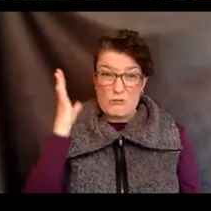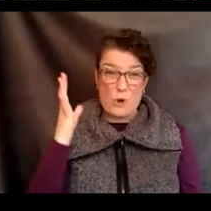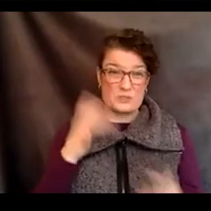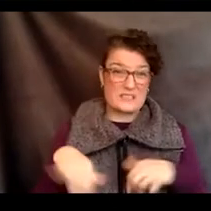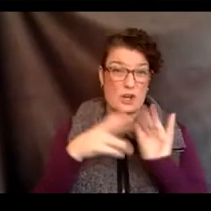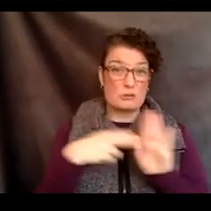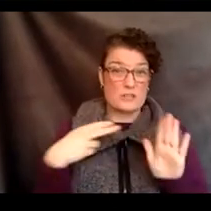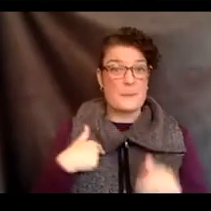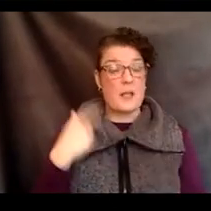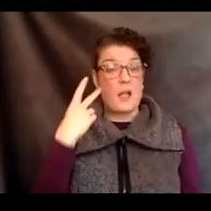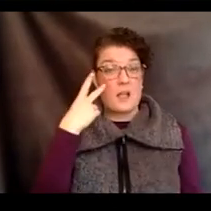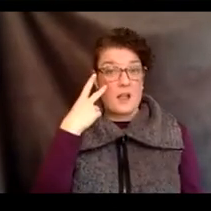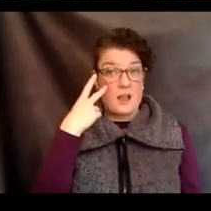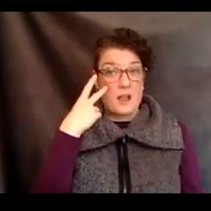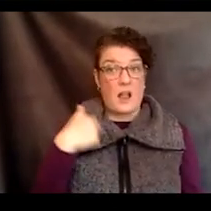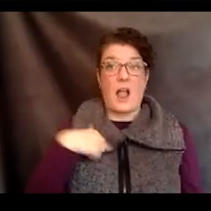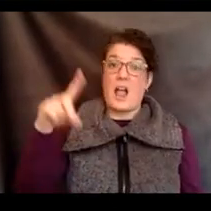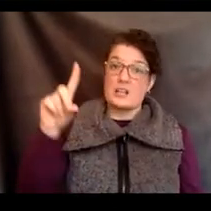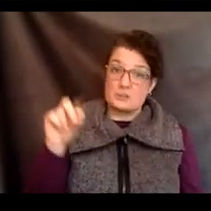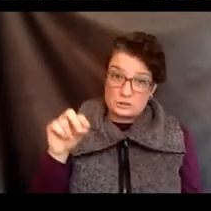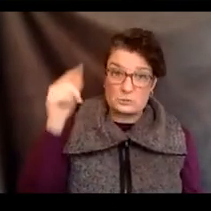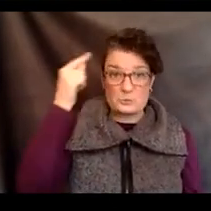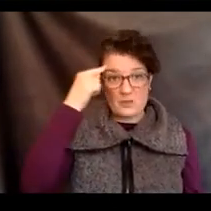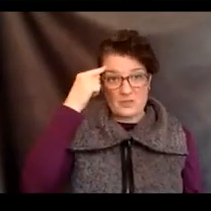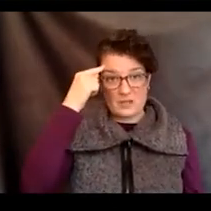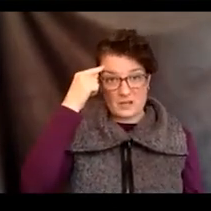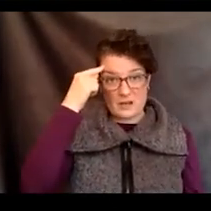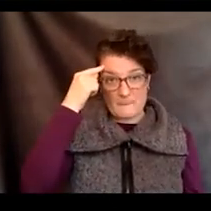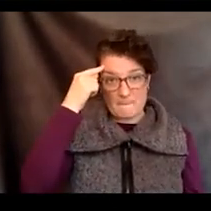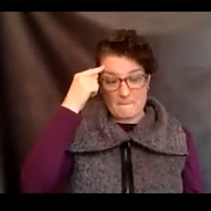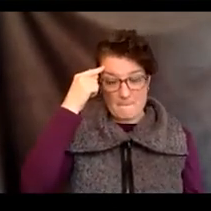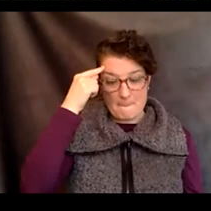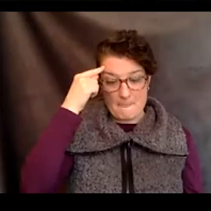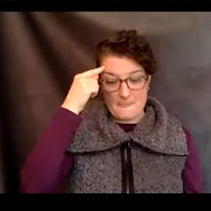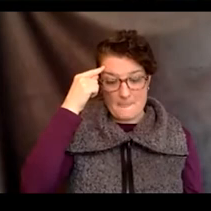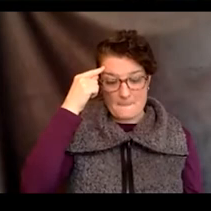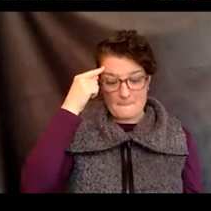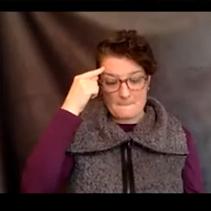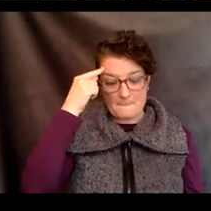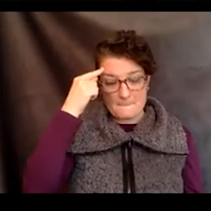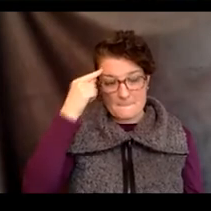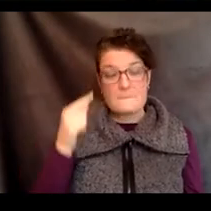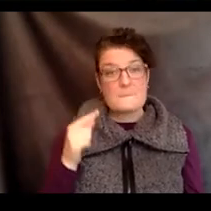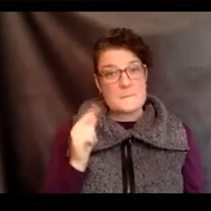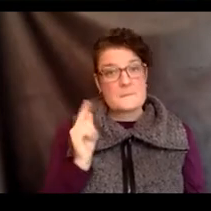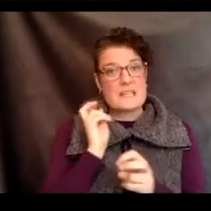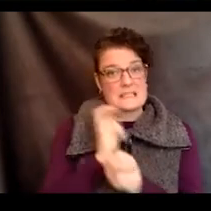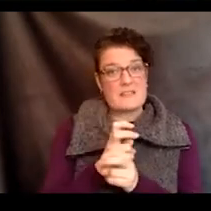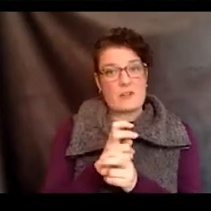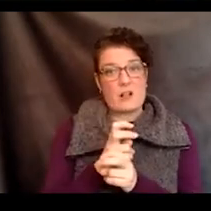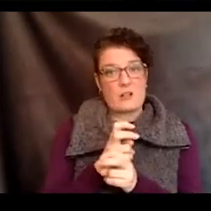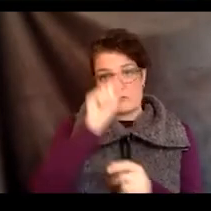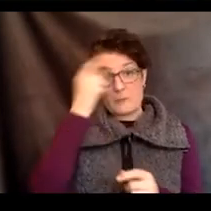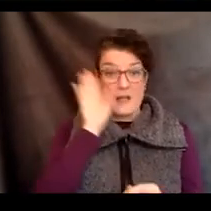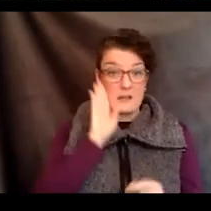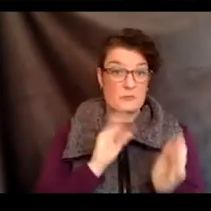I mean, I do think that, you know, it is difficult for Black and